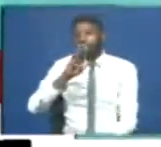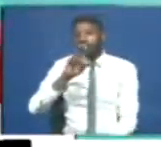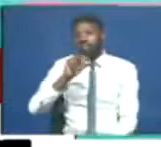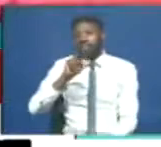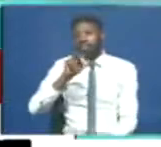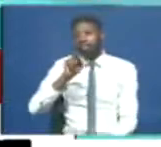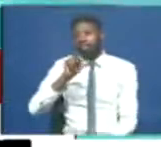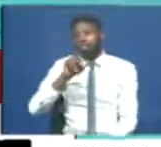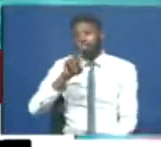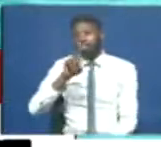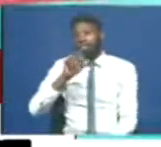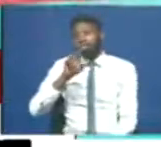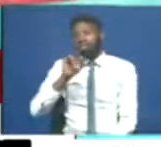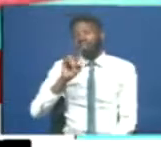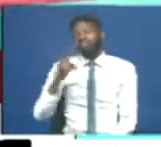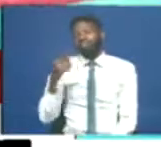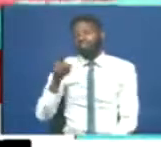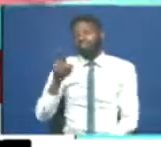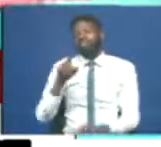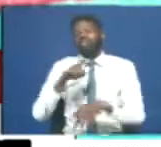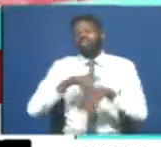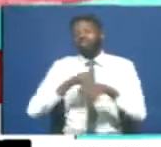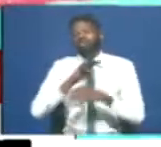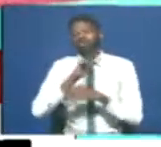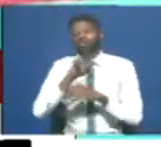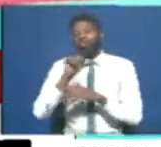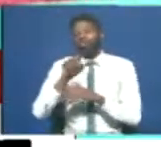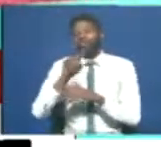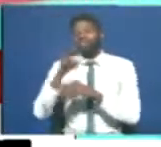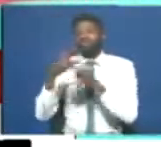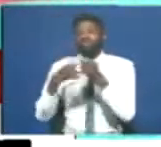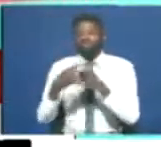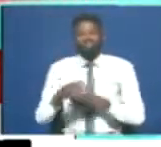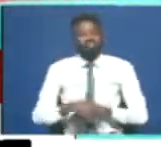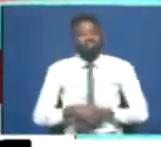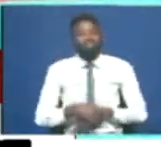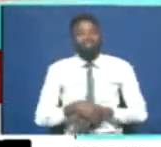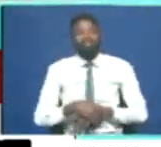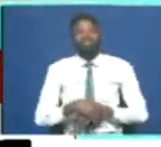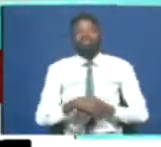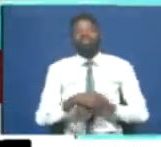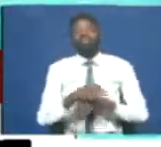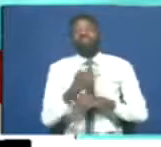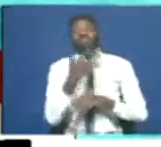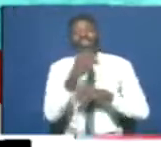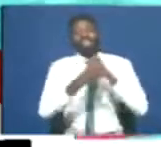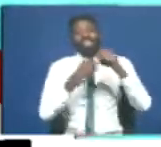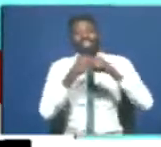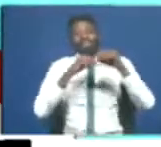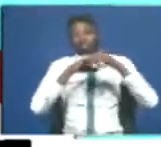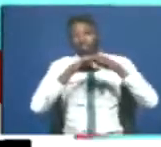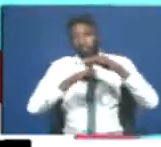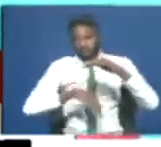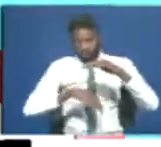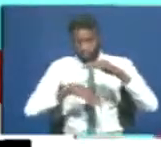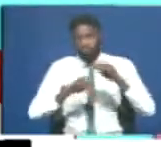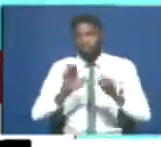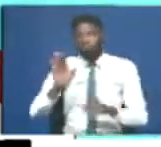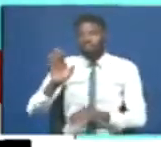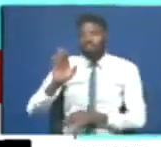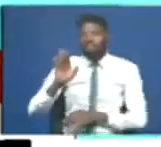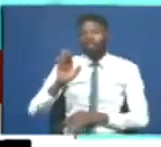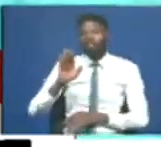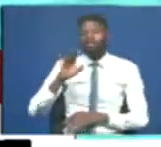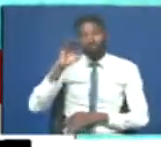of 42.94 seconds. In the boys' 5 years and under 25-meter freestyle, Coast Academy Samil Moses